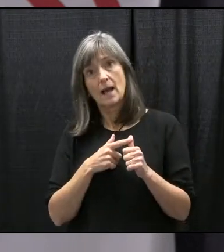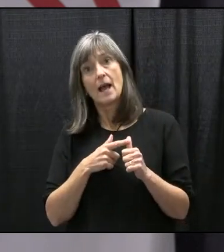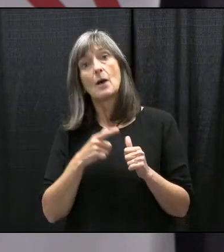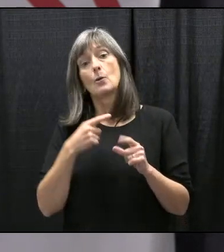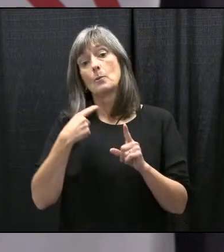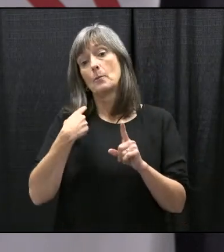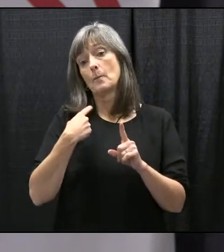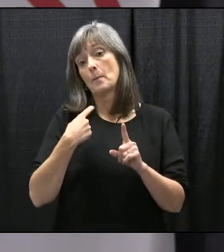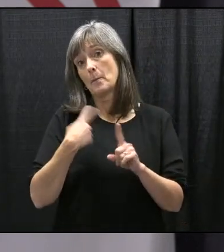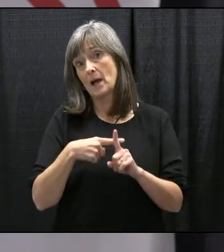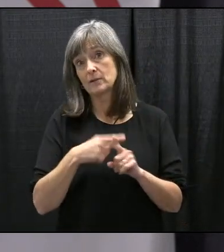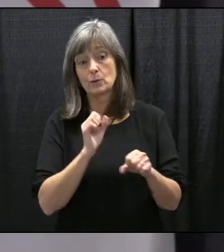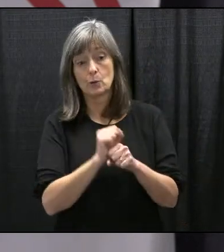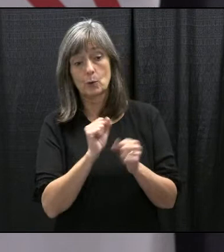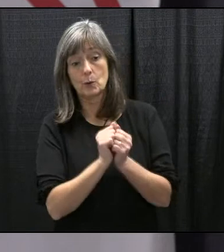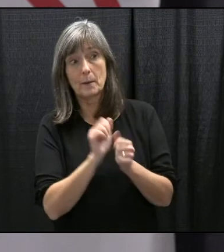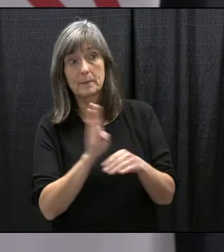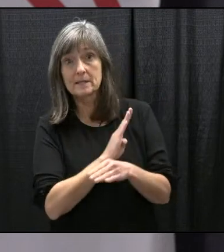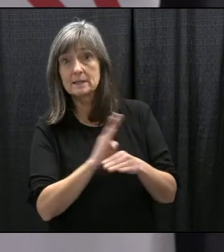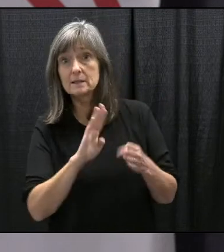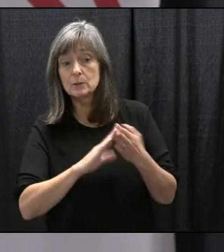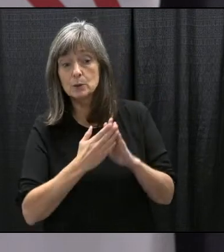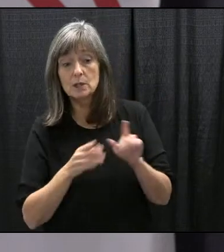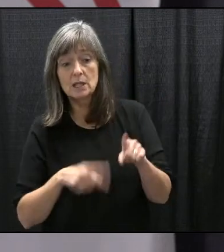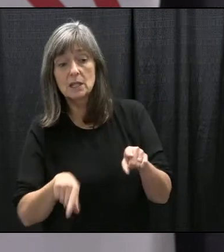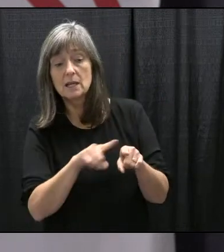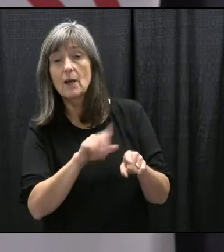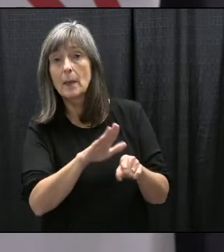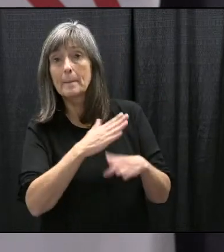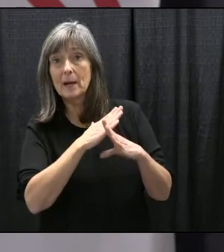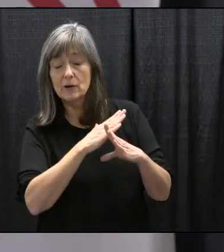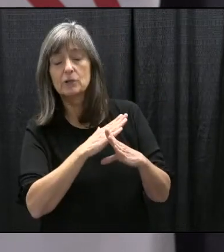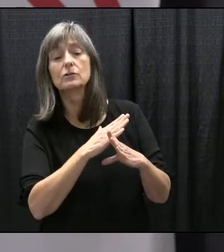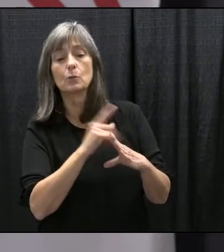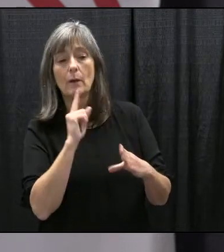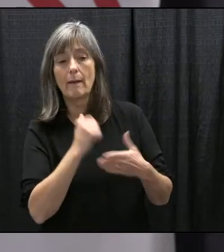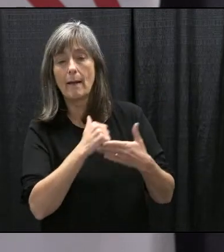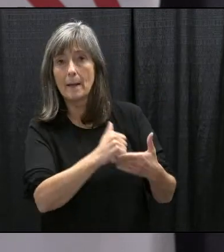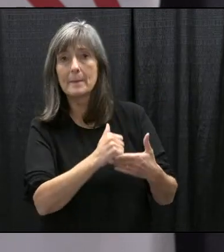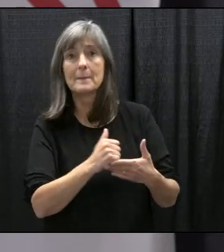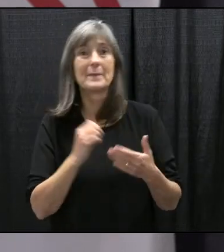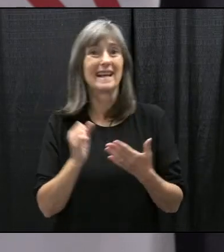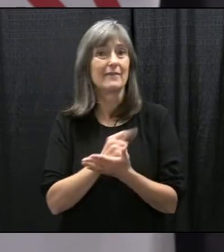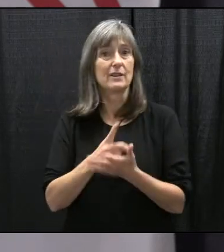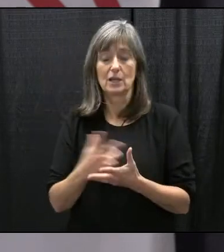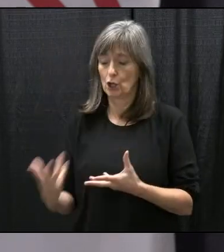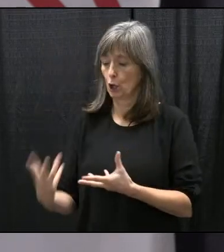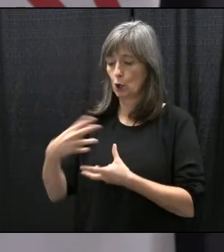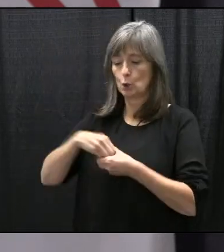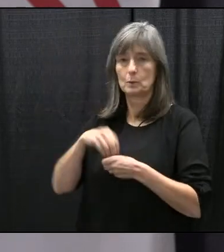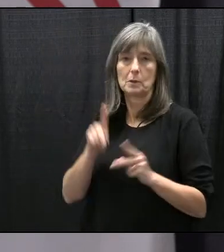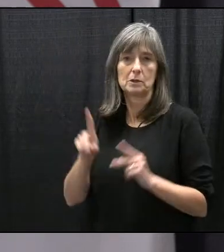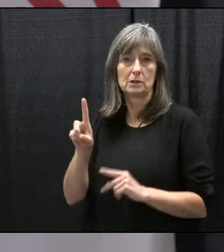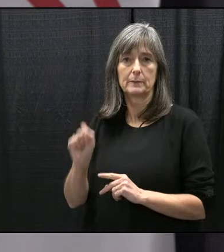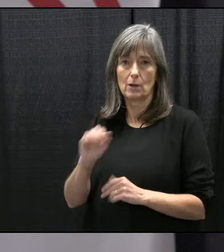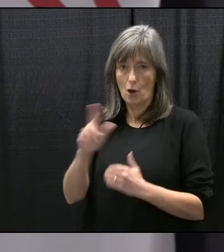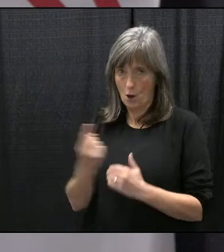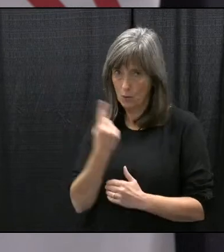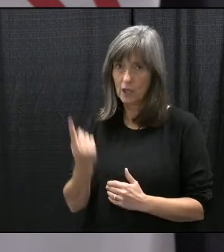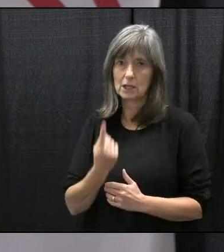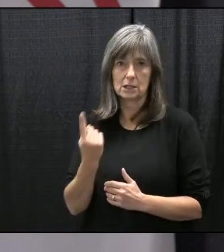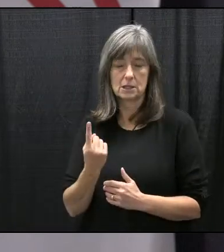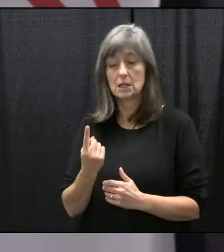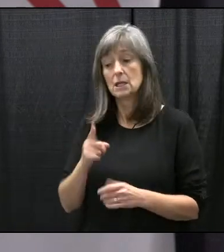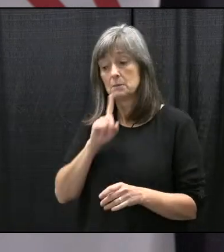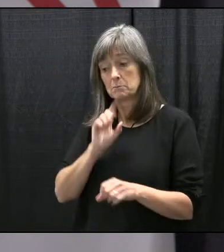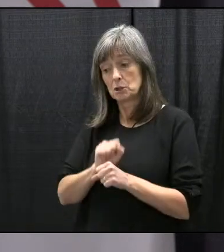with the business community and others to make sure we address those barriers. But it will all be done in tandem and it will include persons with disabilities to make sure